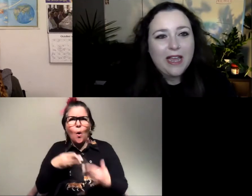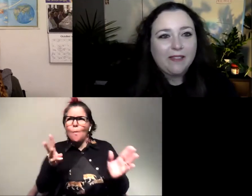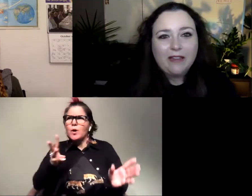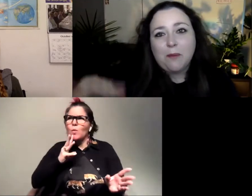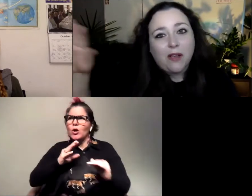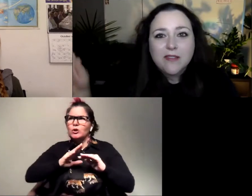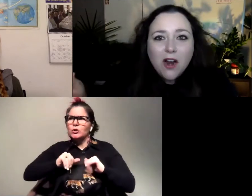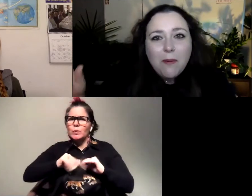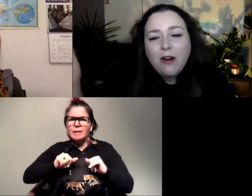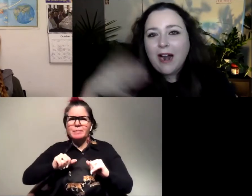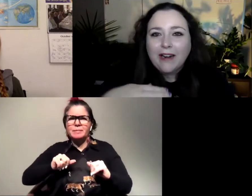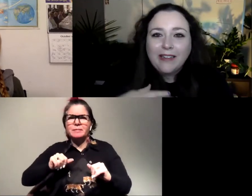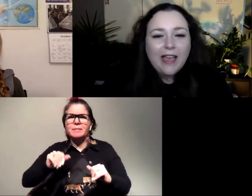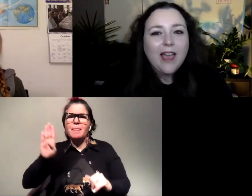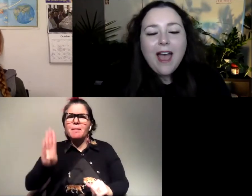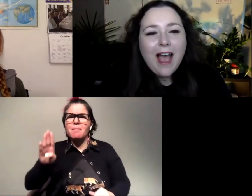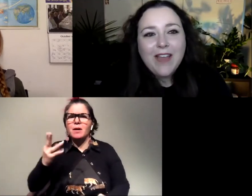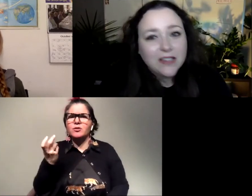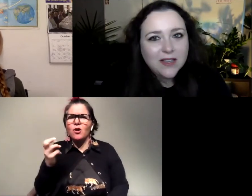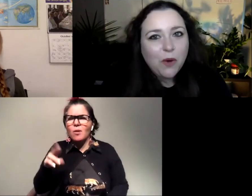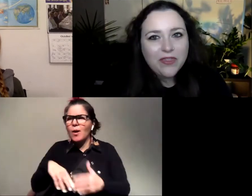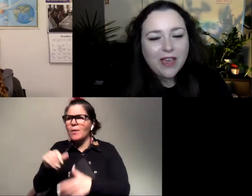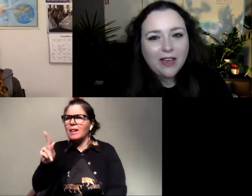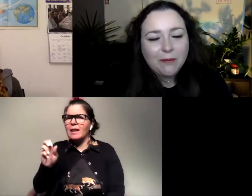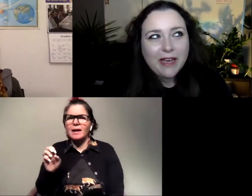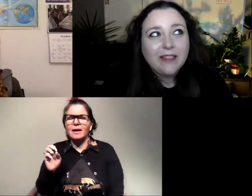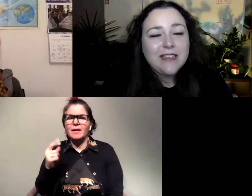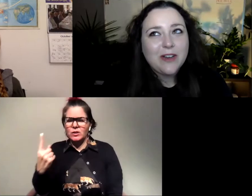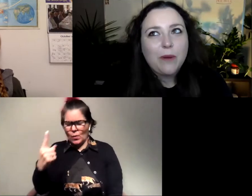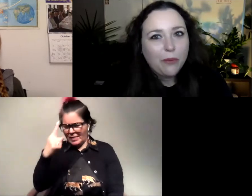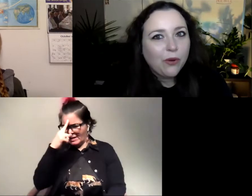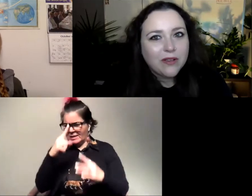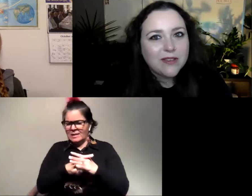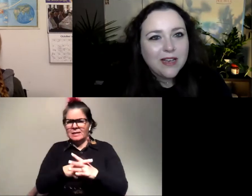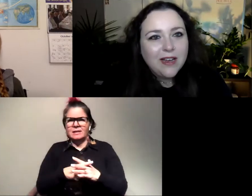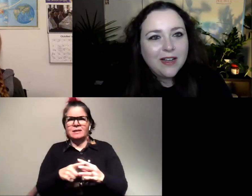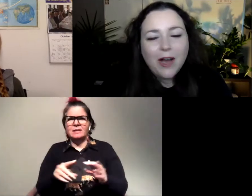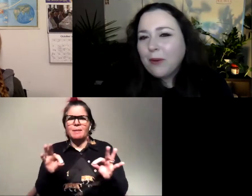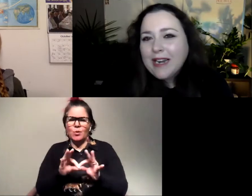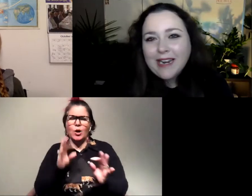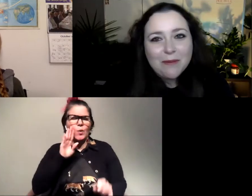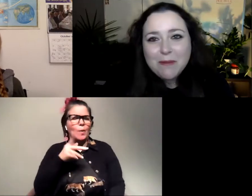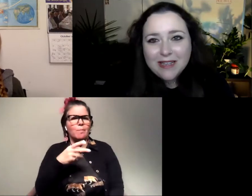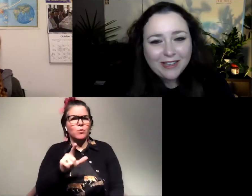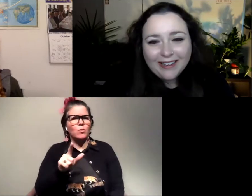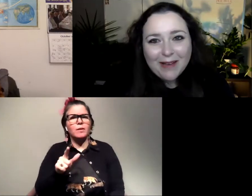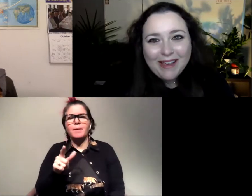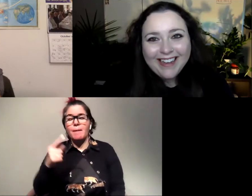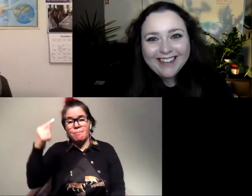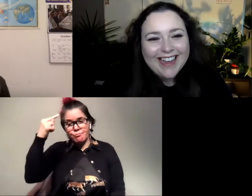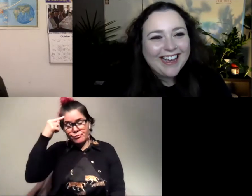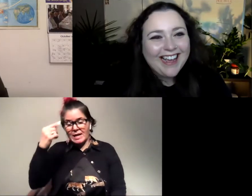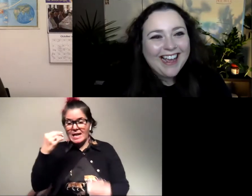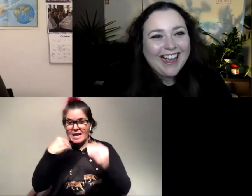be it in like the Boston Harbor or out in a lake, and that's the one thing I'm like, at least I know in pools a brain-eating amoeba isn't gonna get